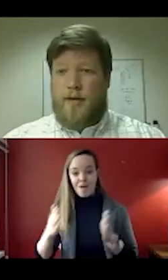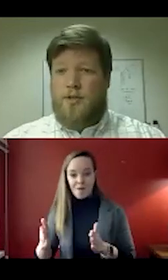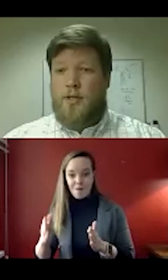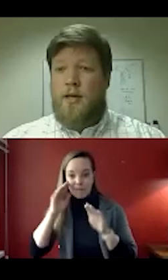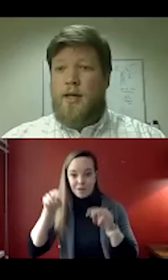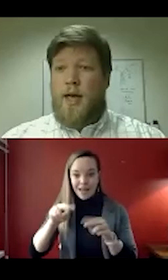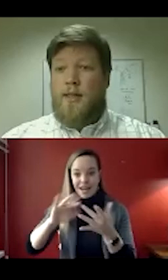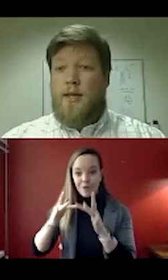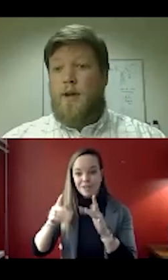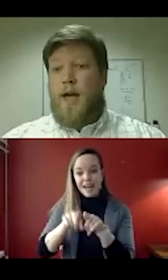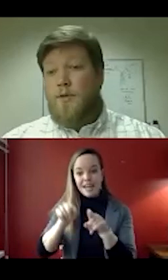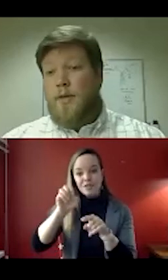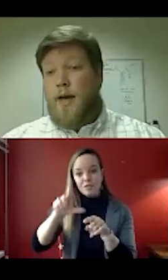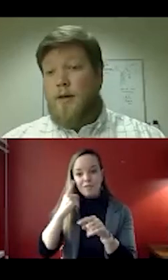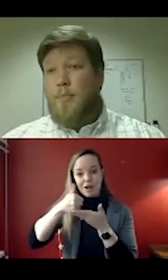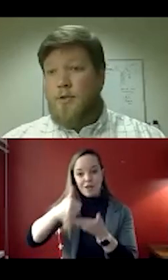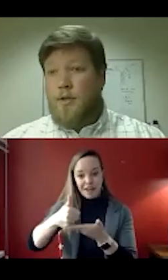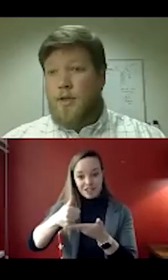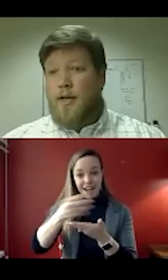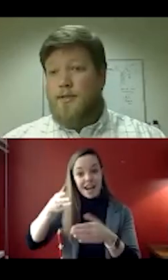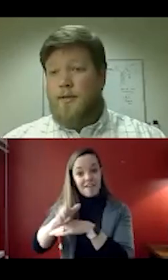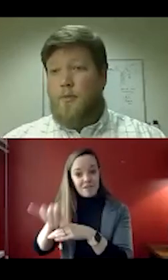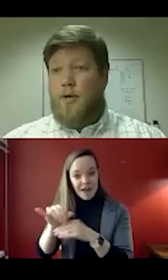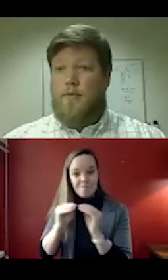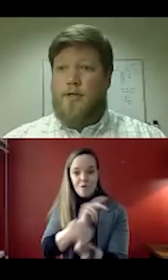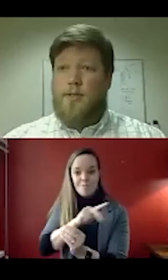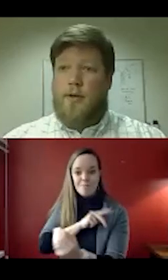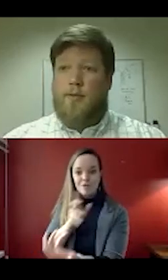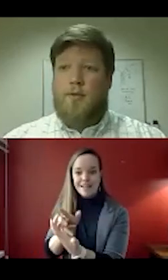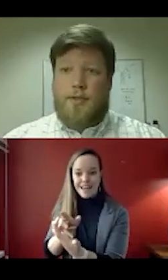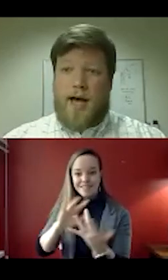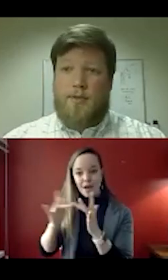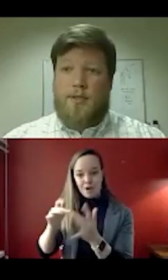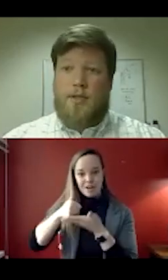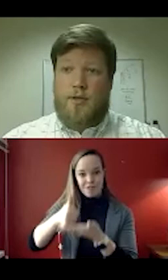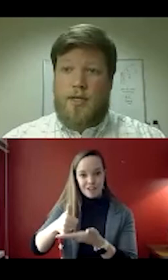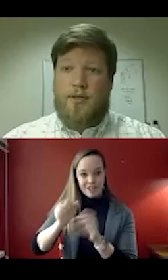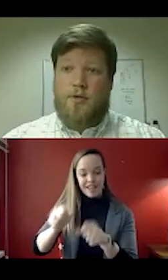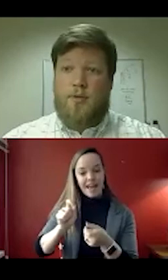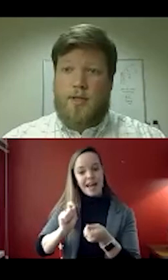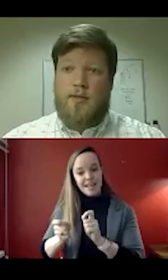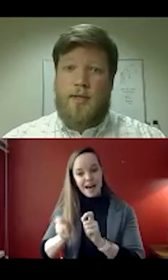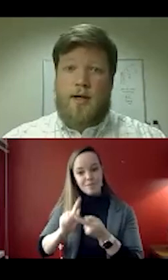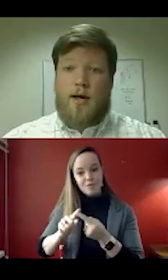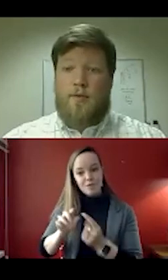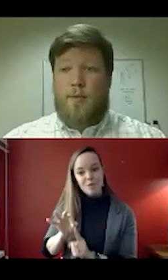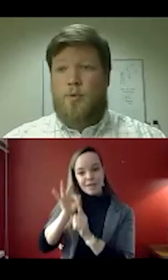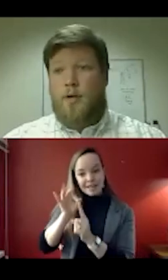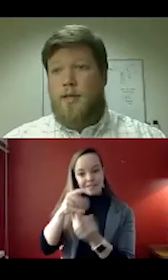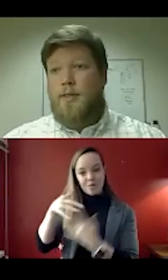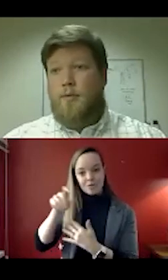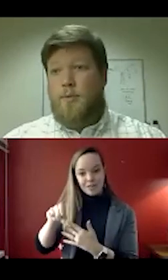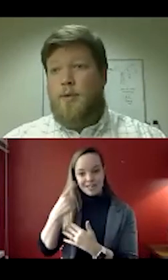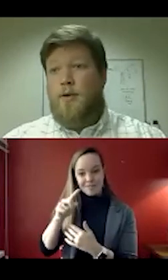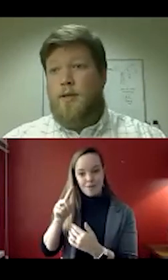for intervention, and then even after that, personalized network interventions that are able to adapt to the unique social needs of the people who are in